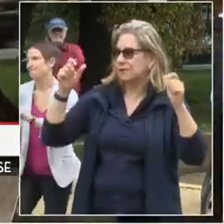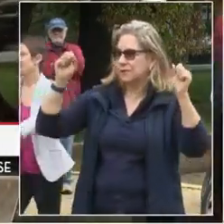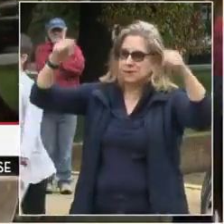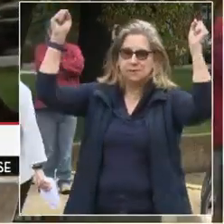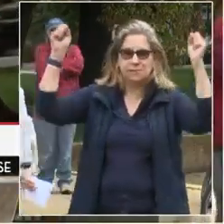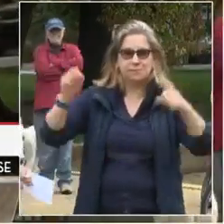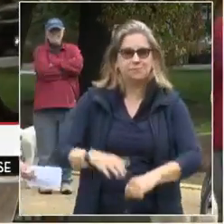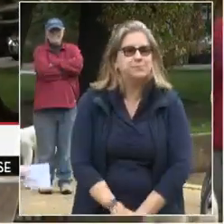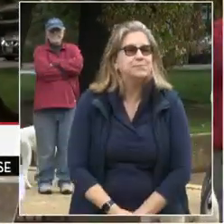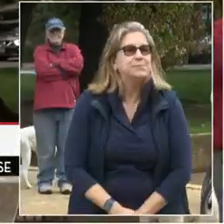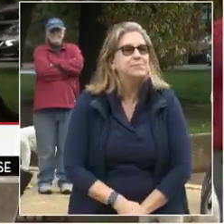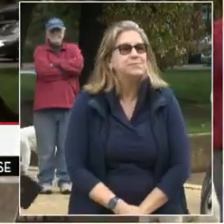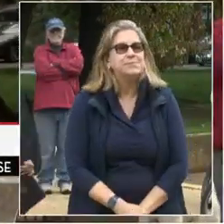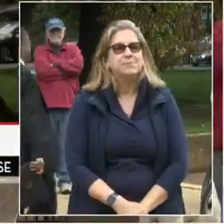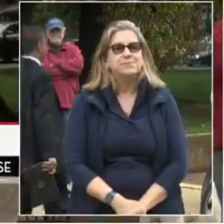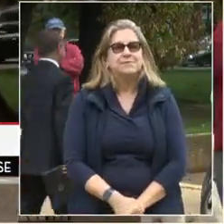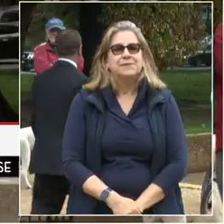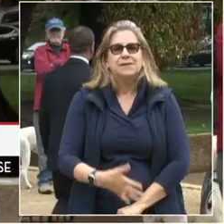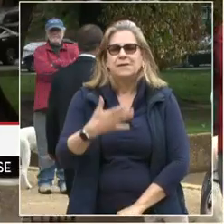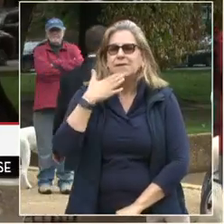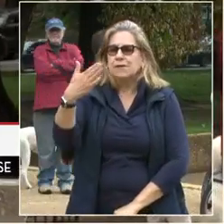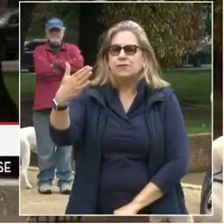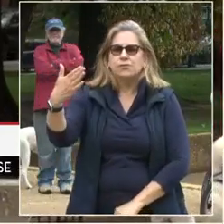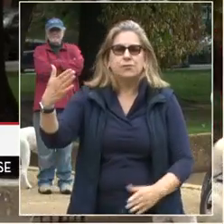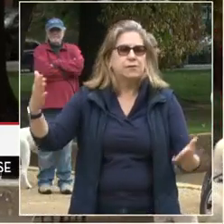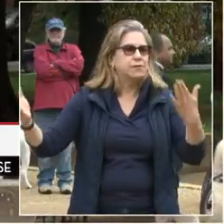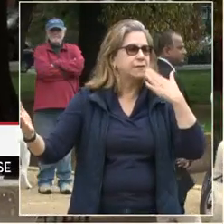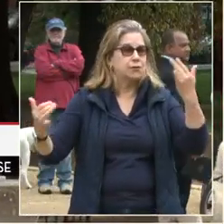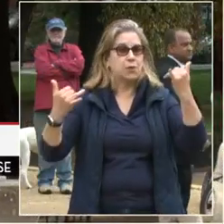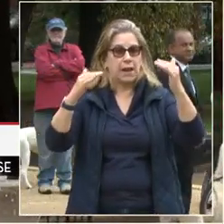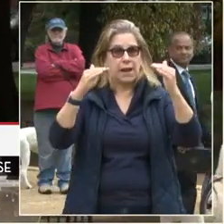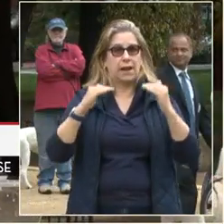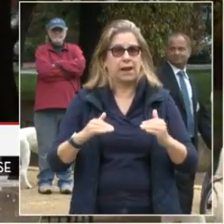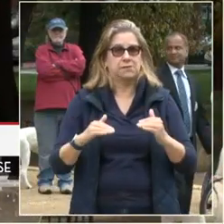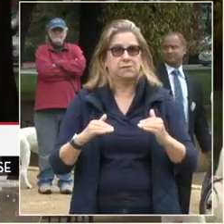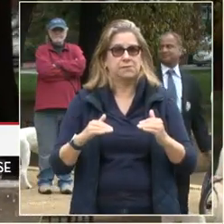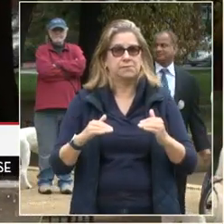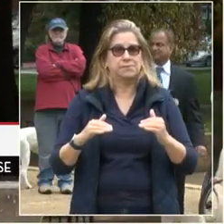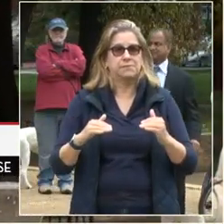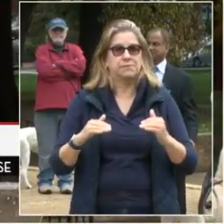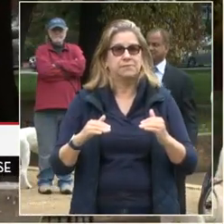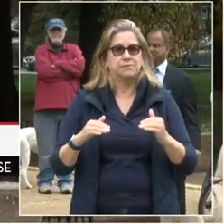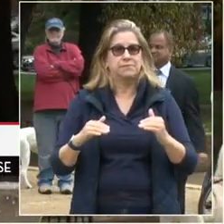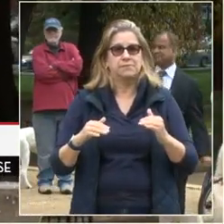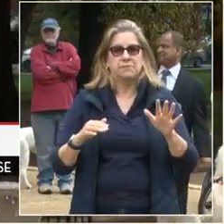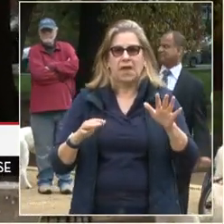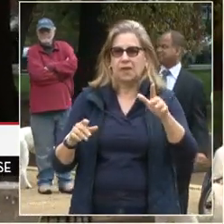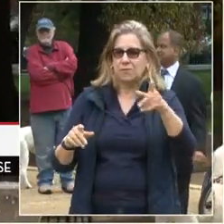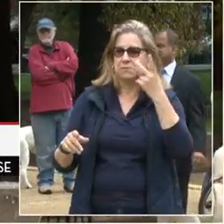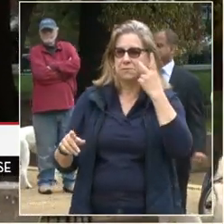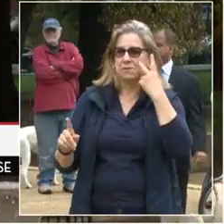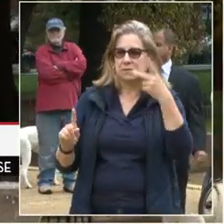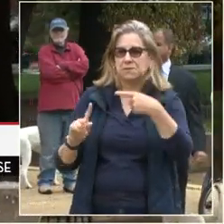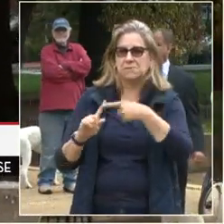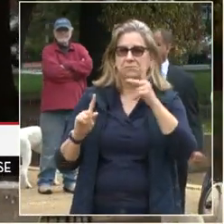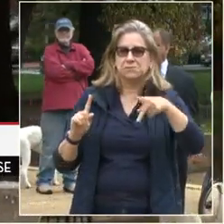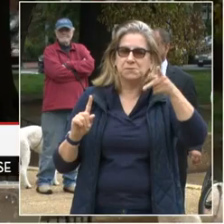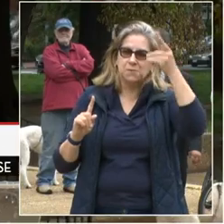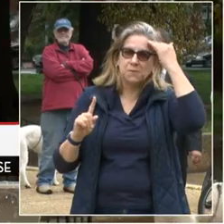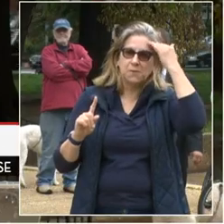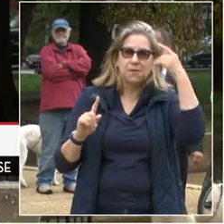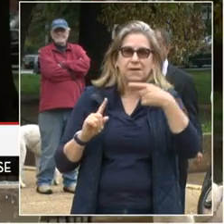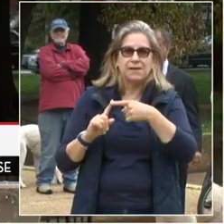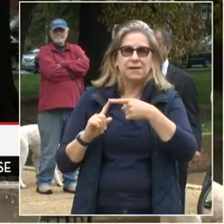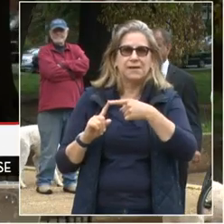Thank you so much, Nanda. Next up, she's here with us, is a familiar face and a name because you see her every single time. Nancy has been with us as